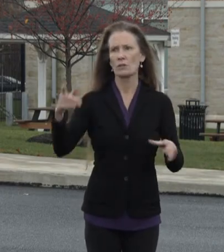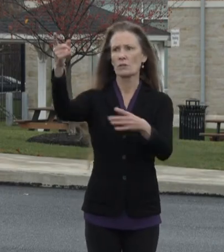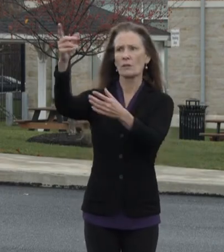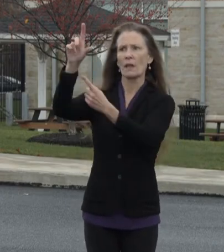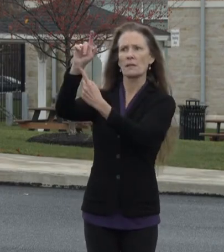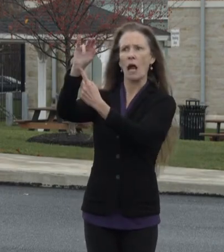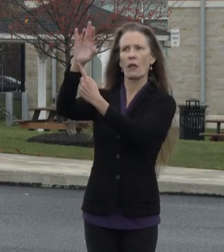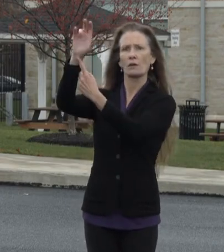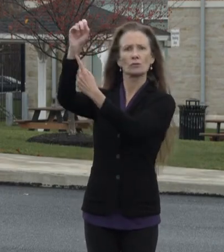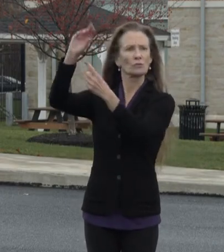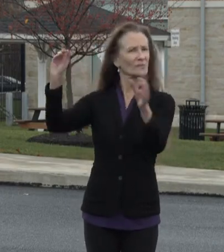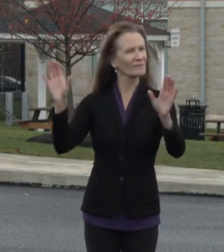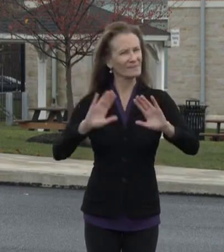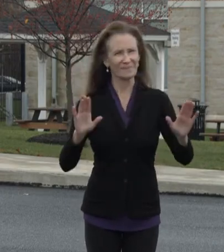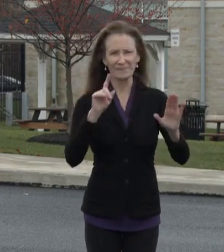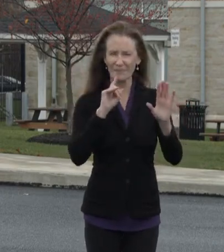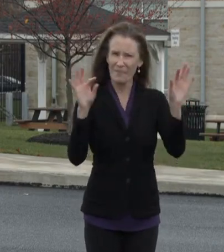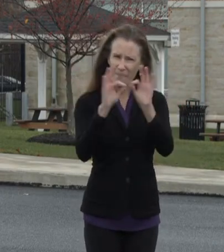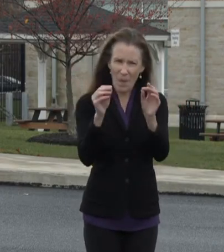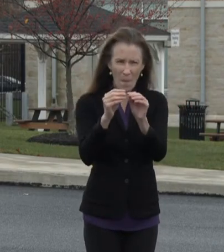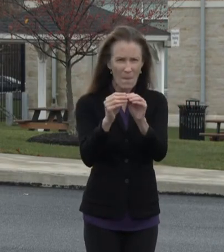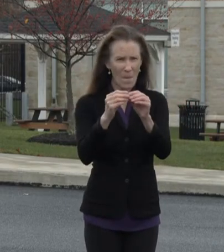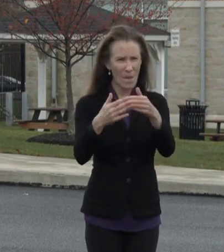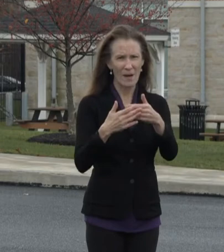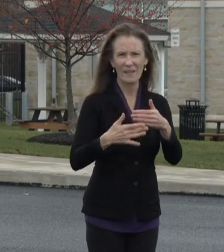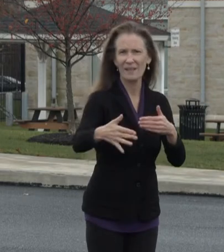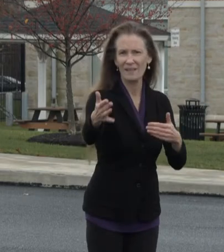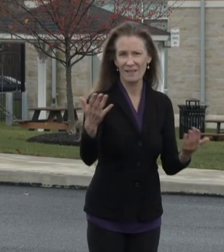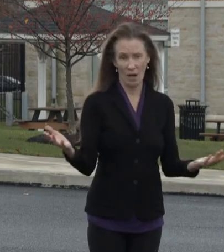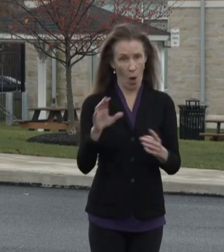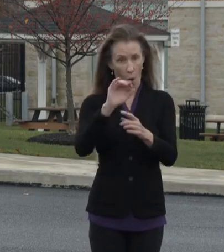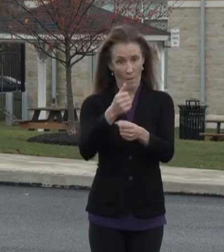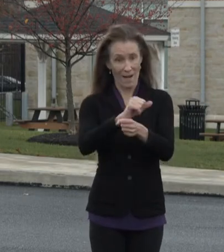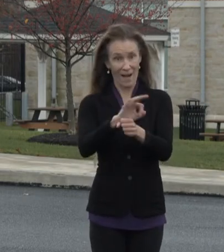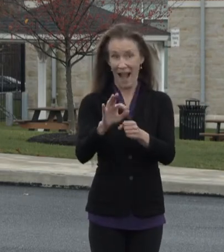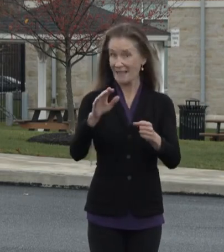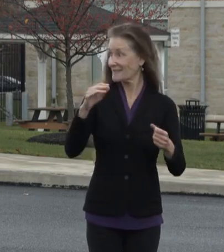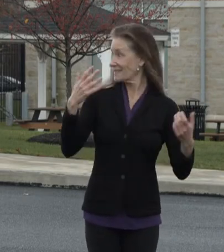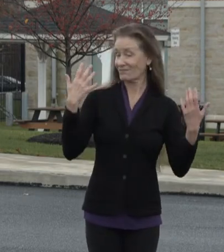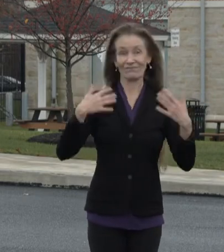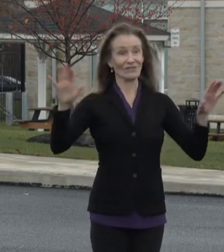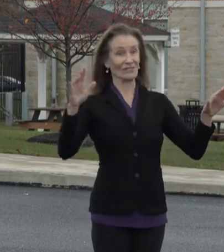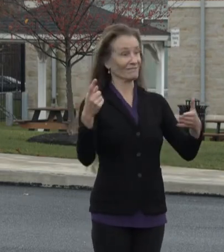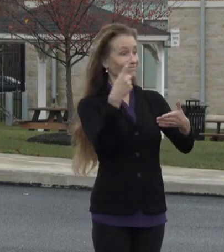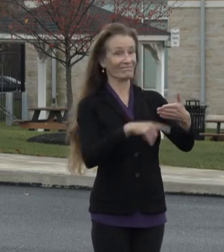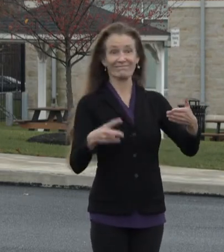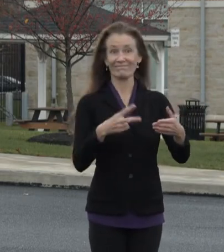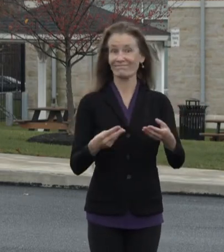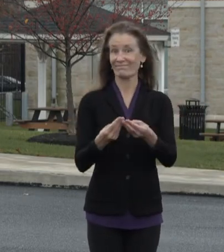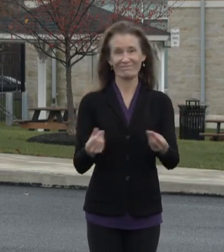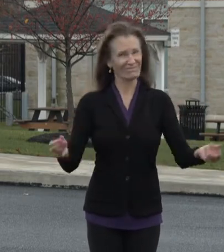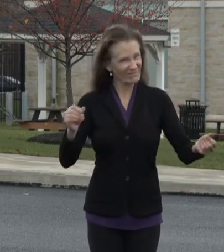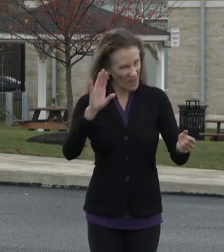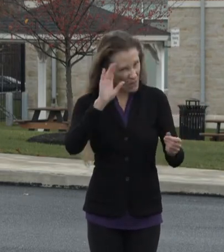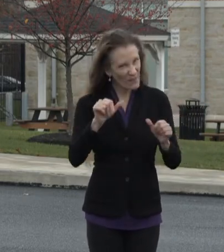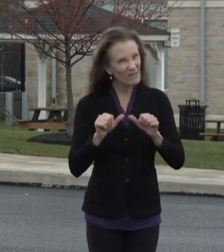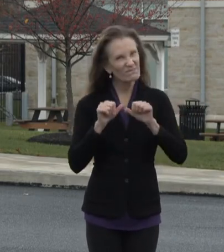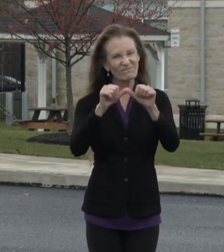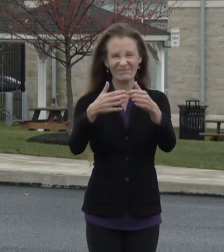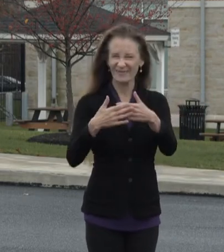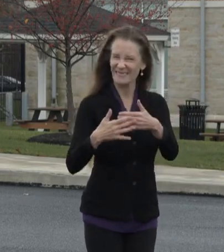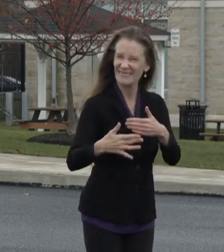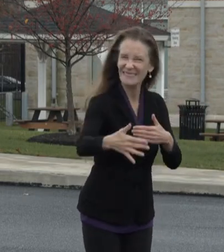with just things ending next week or in mid-November. We have expectation that this is going to continue. So